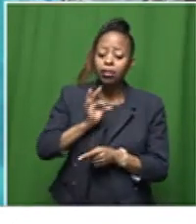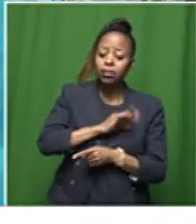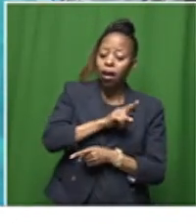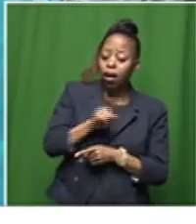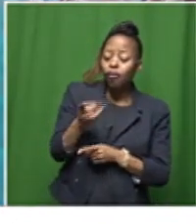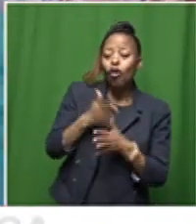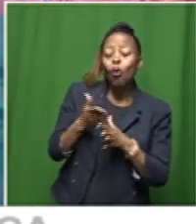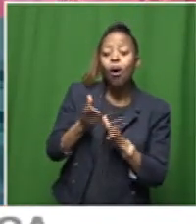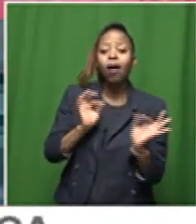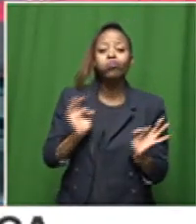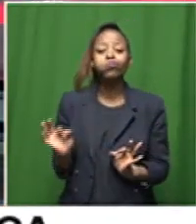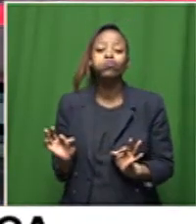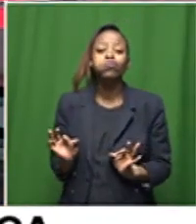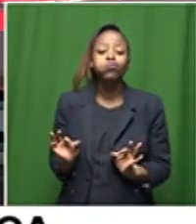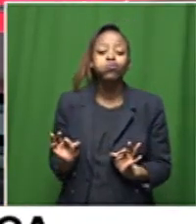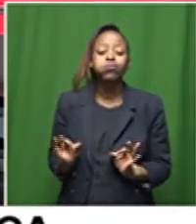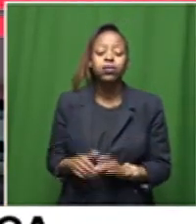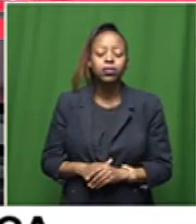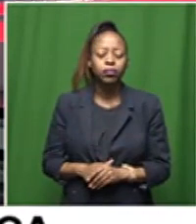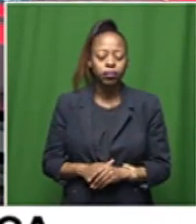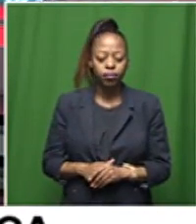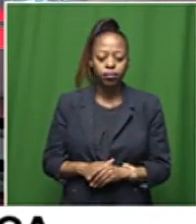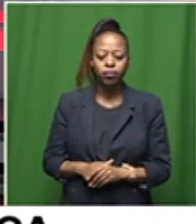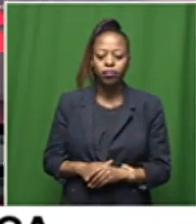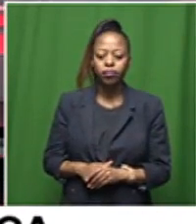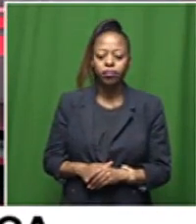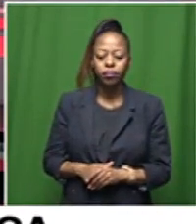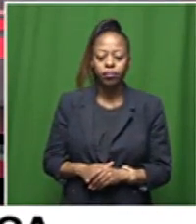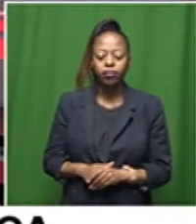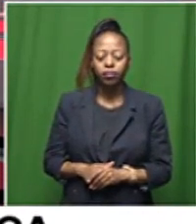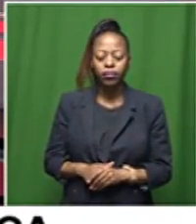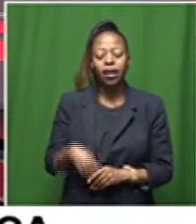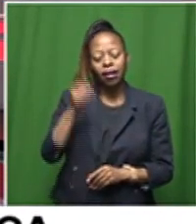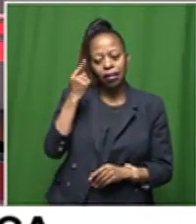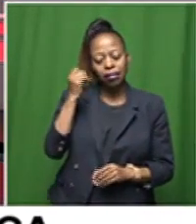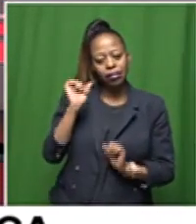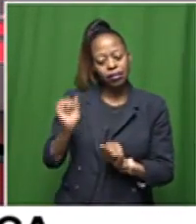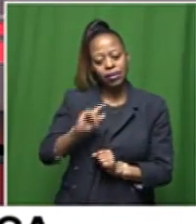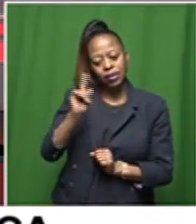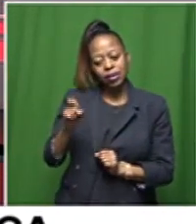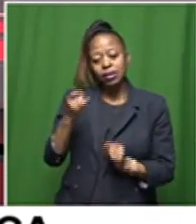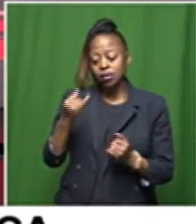ba sebetsi ba di hospital ba sebetsa jwang. Okay, Papa. Ralebo, I think he told the question now, Papa.